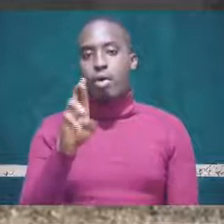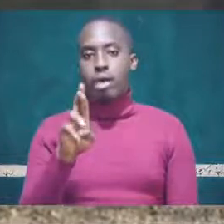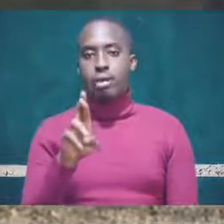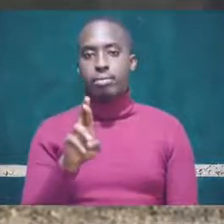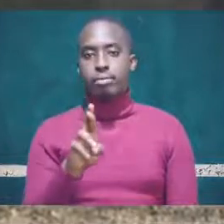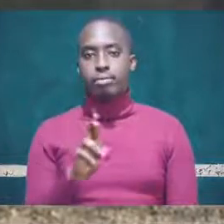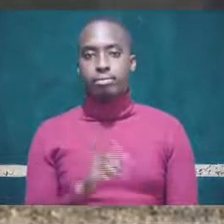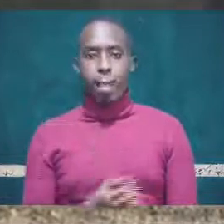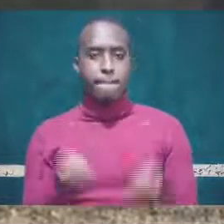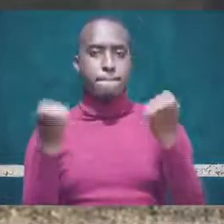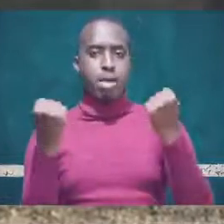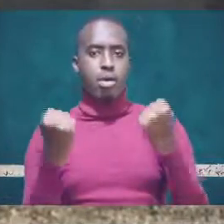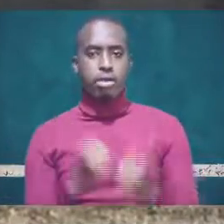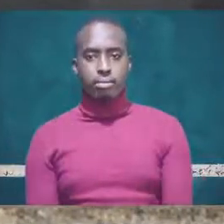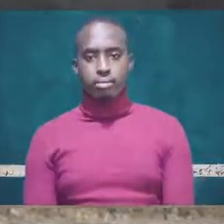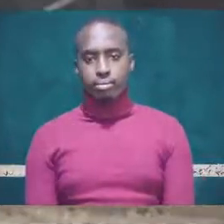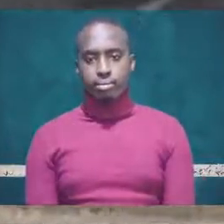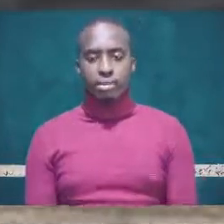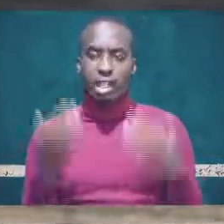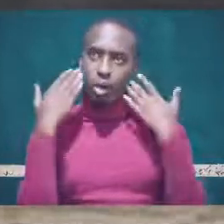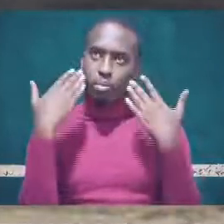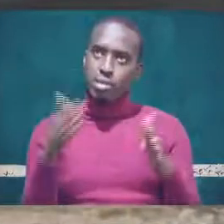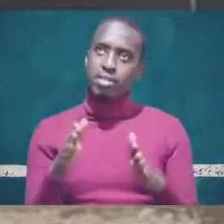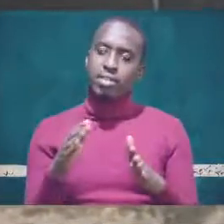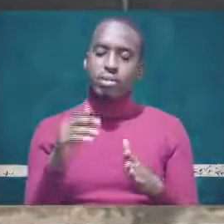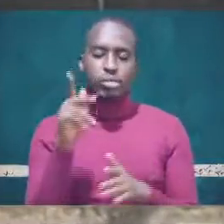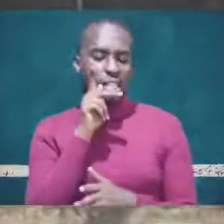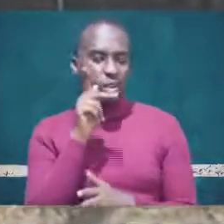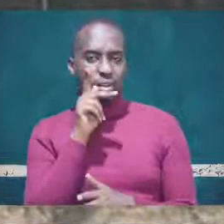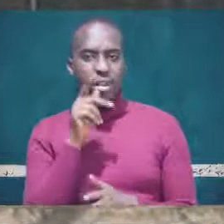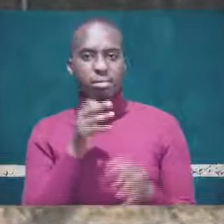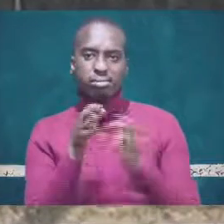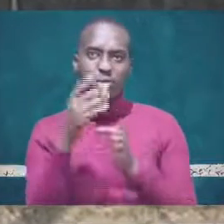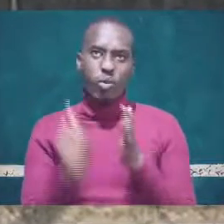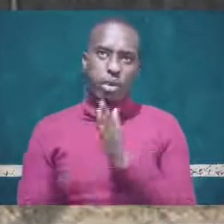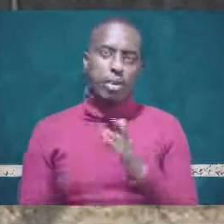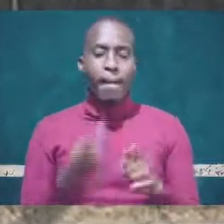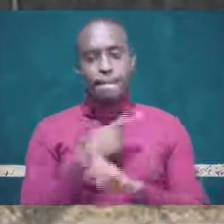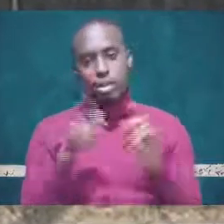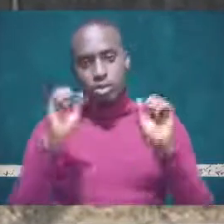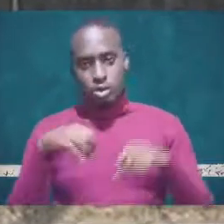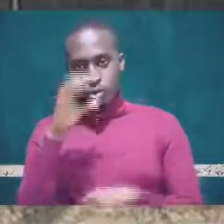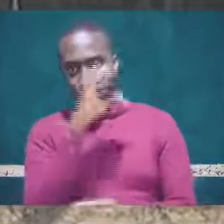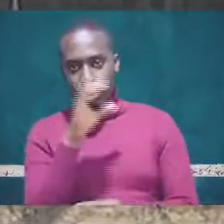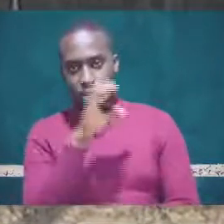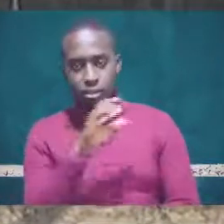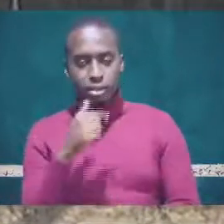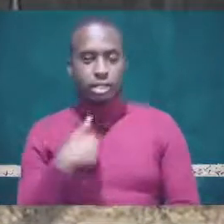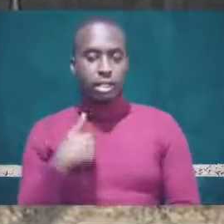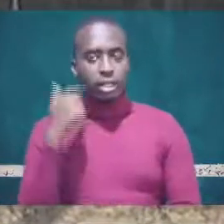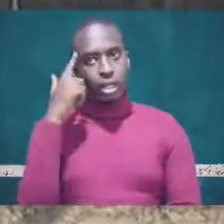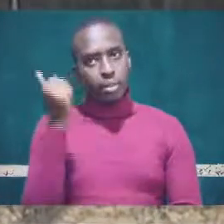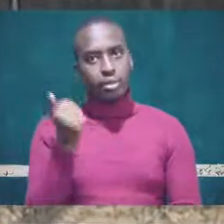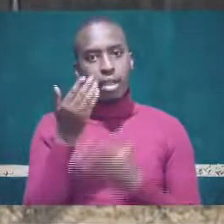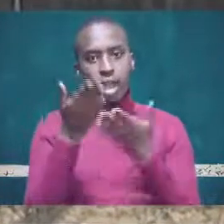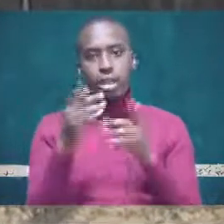Power. Power. I don't know what it is in Kinyarwanda, but you can find it out. I know there's